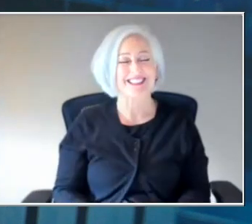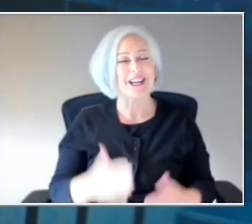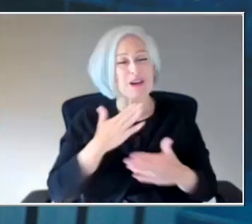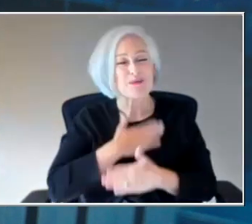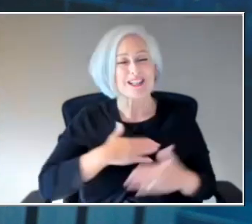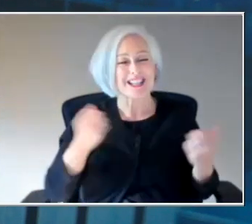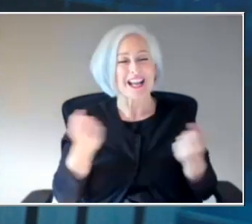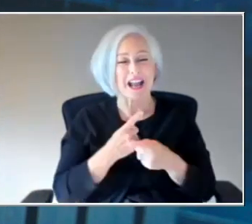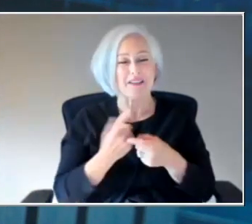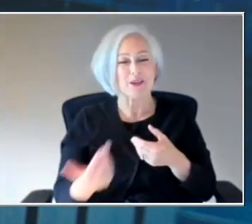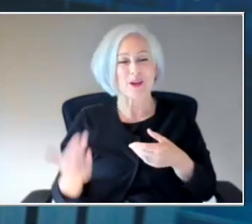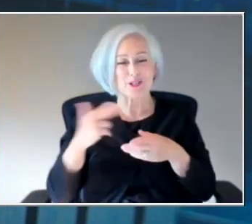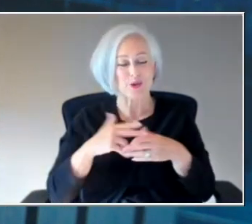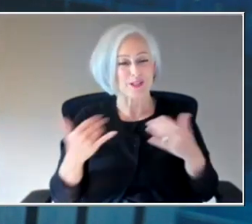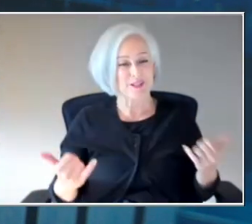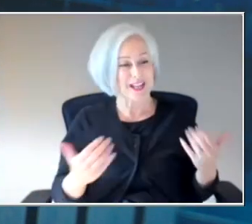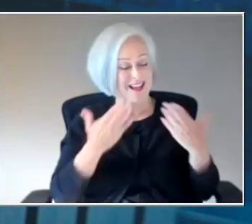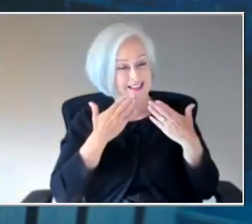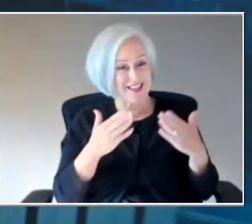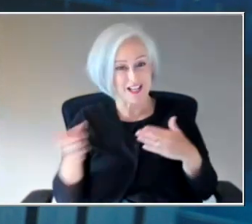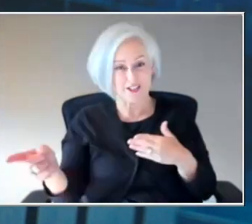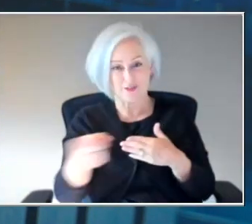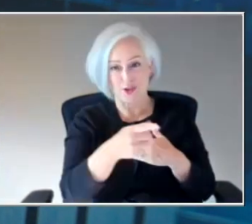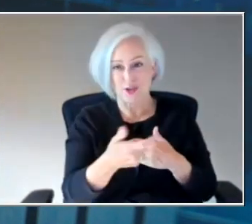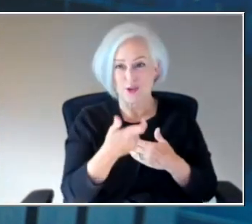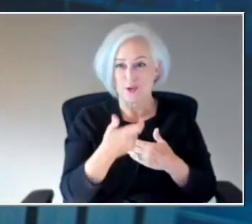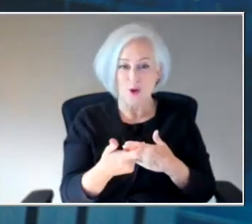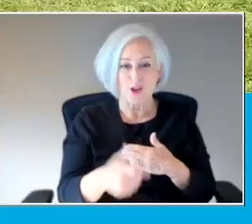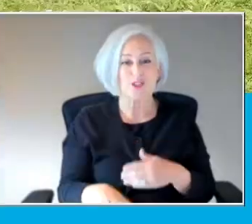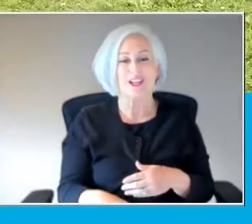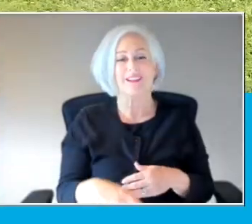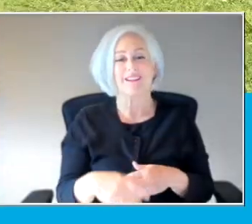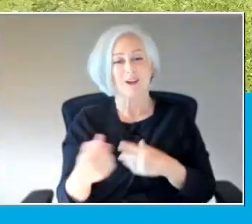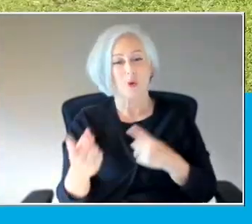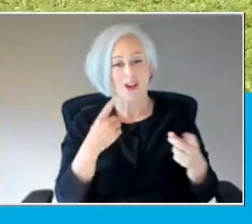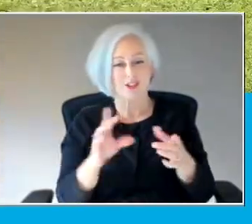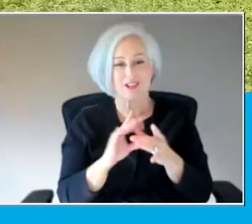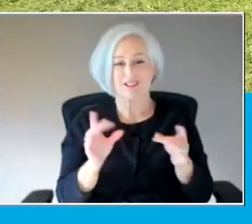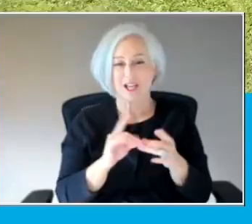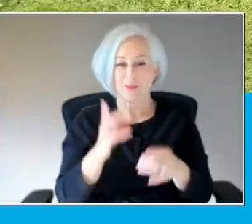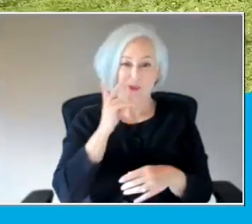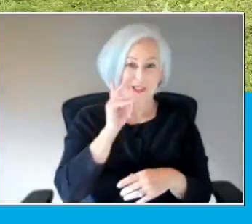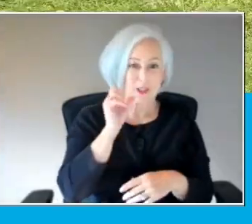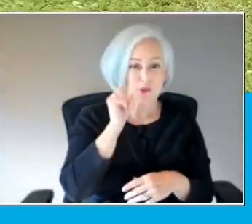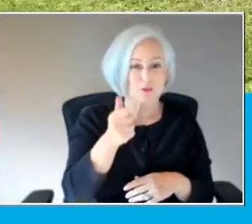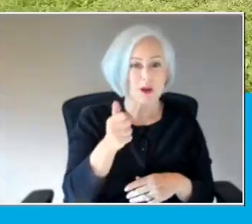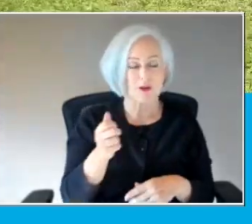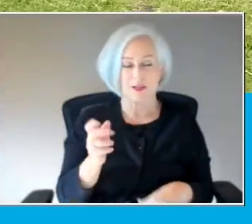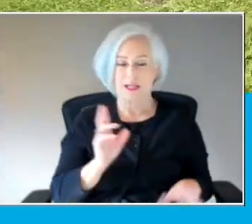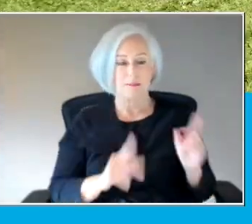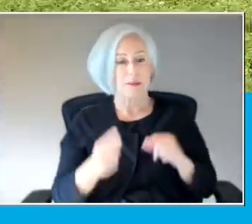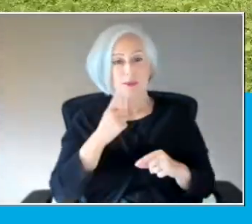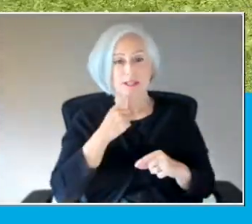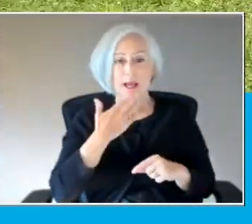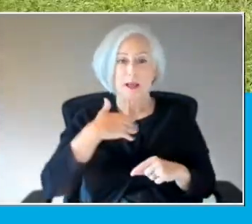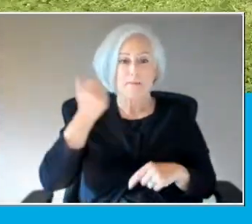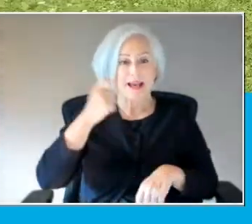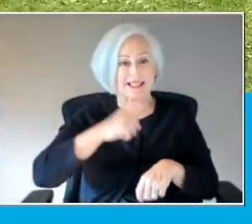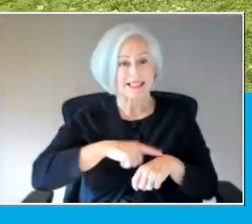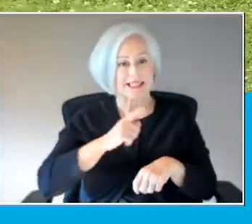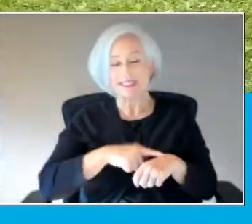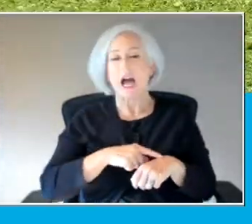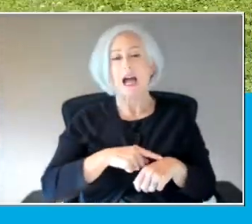today. Thanks to our viewers for your questions and comments. We'll see you back here tomorrow. People always say, well, when's the best time to exercise after a diagnosis of